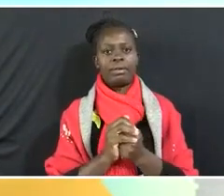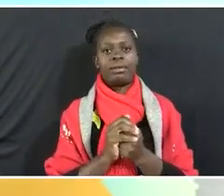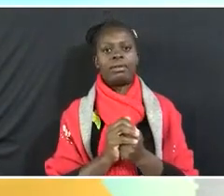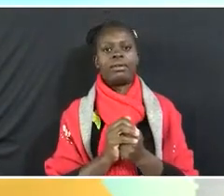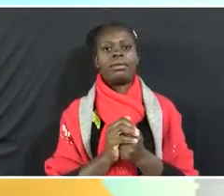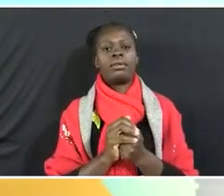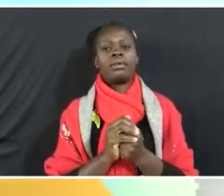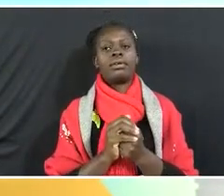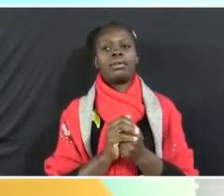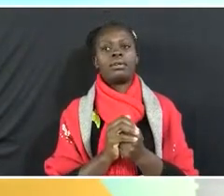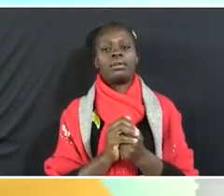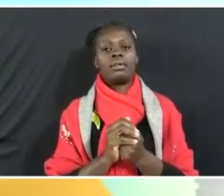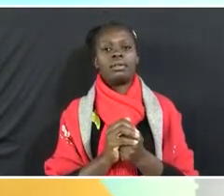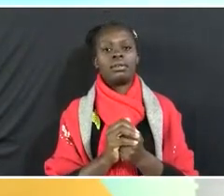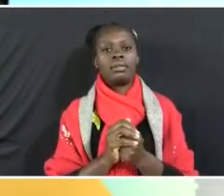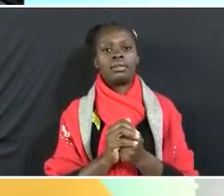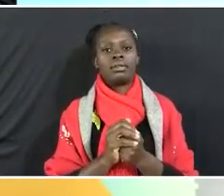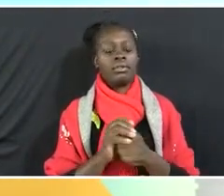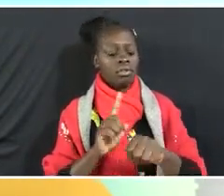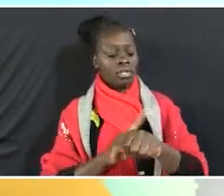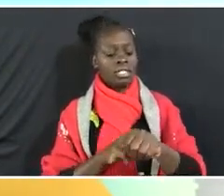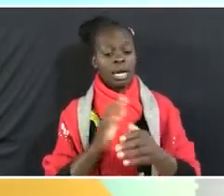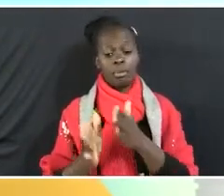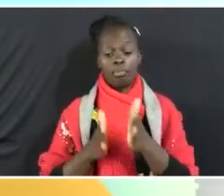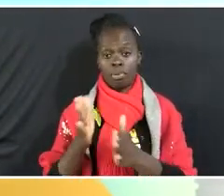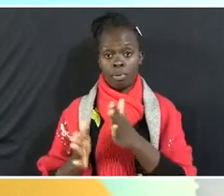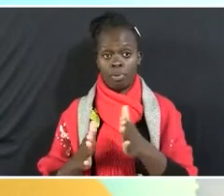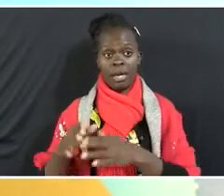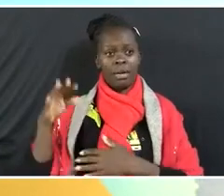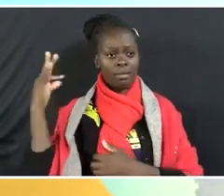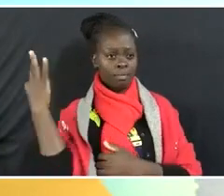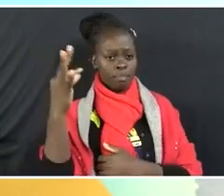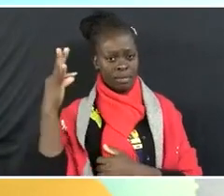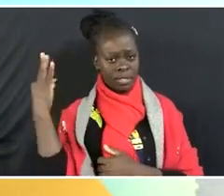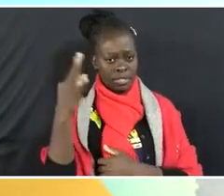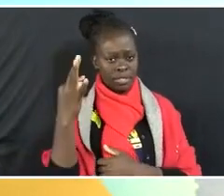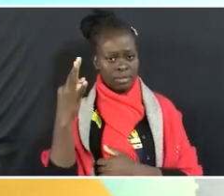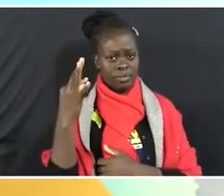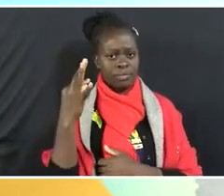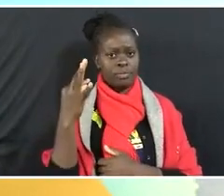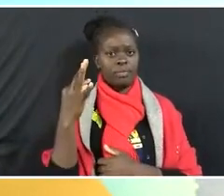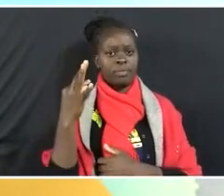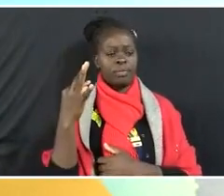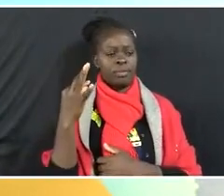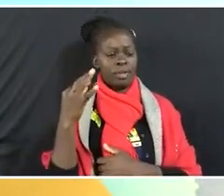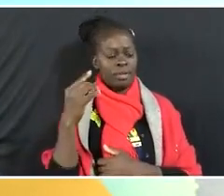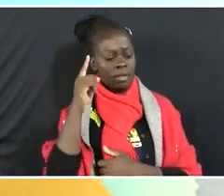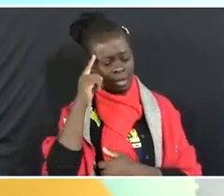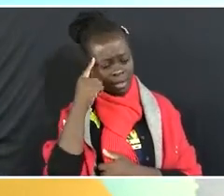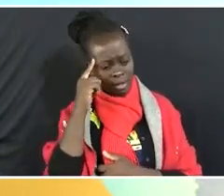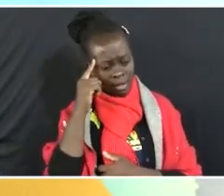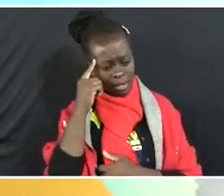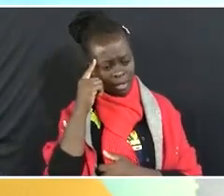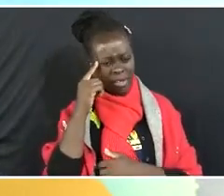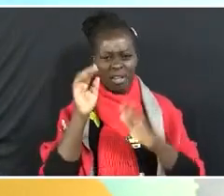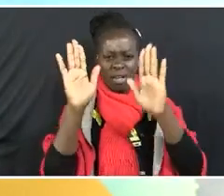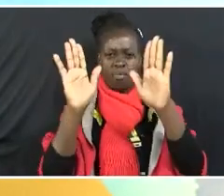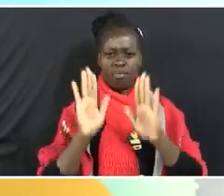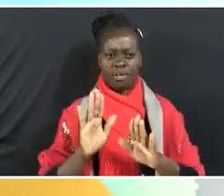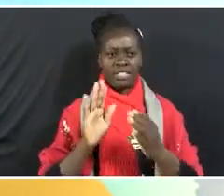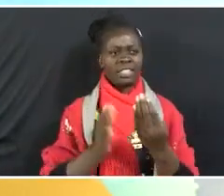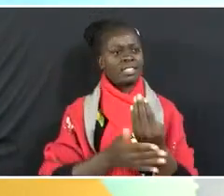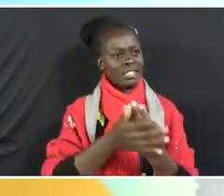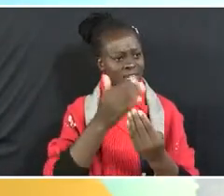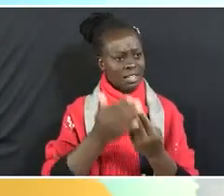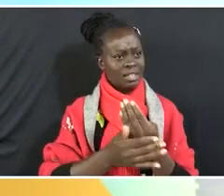And I have read, as I was preparing for this, I thought we need to really handle precious things with care.